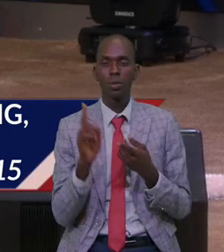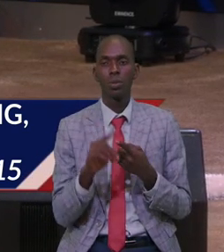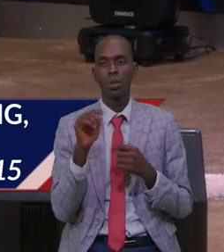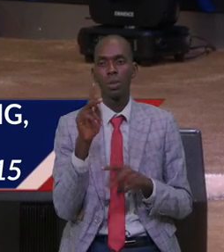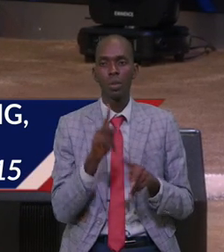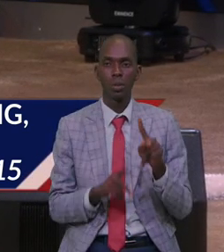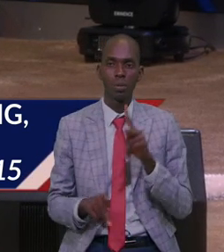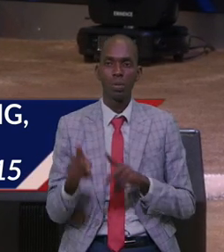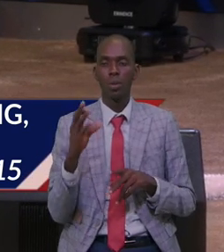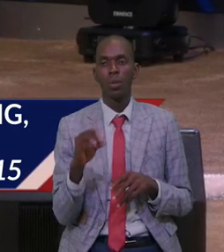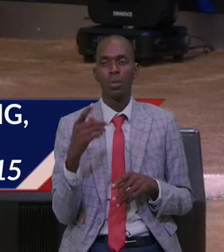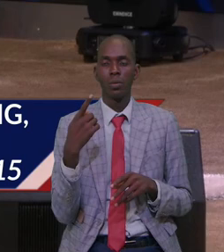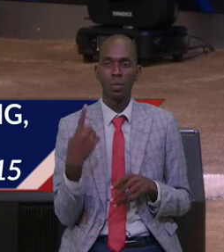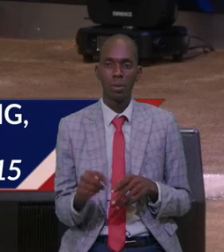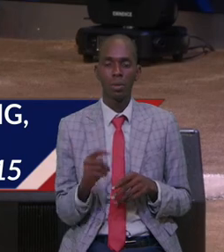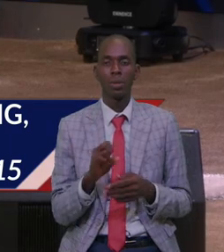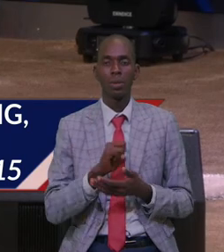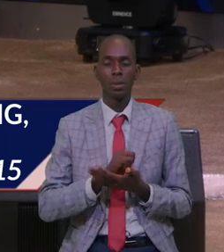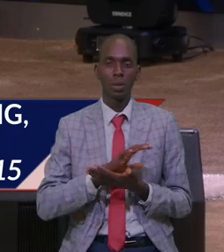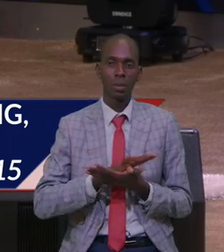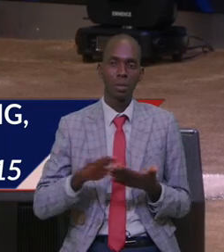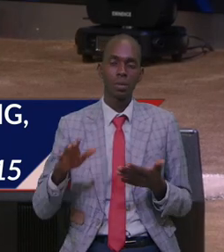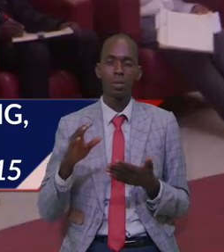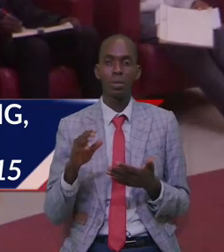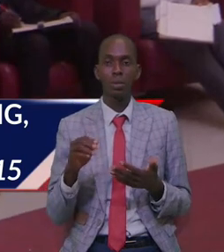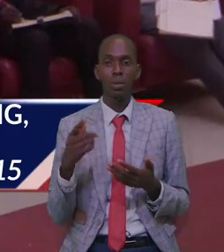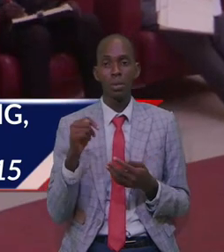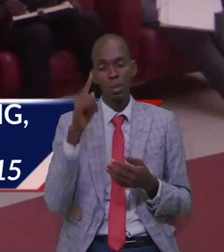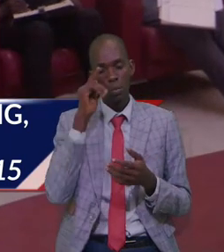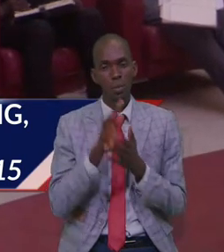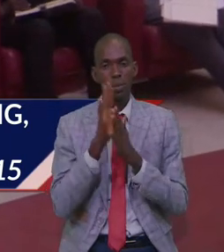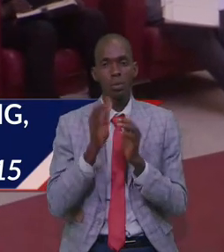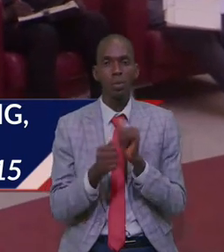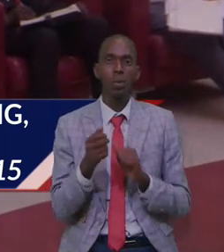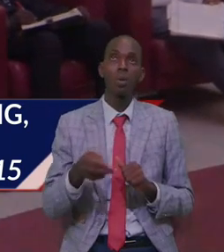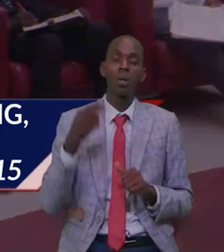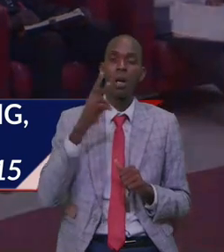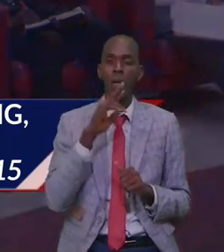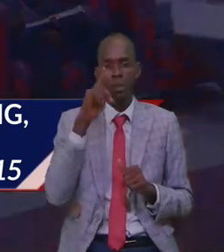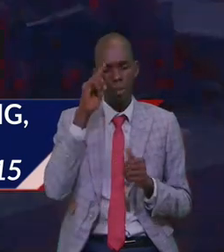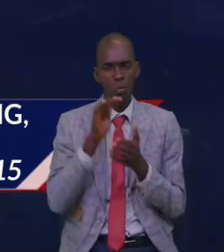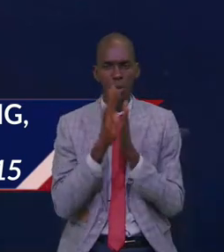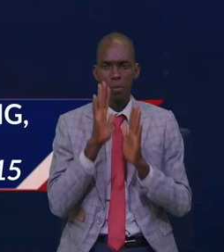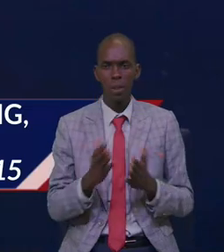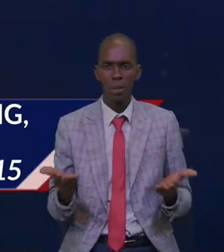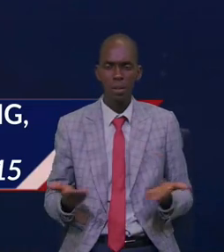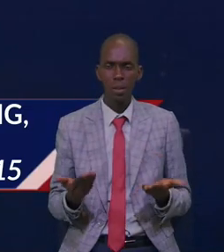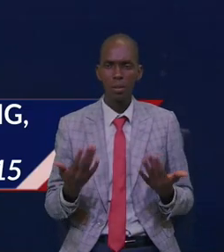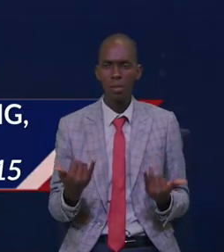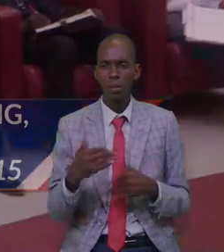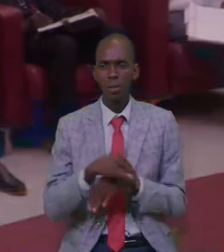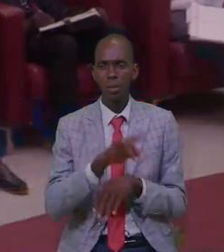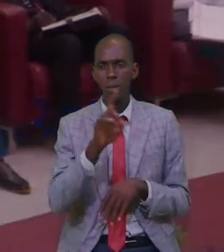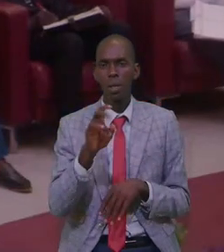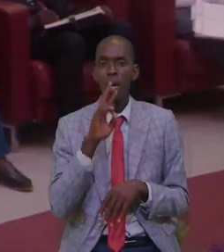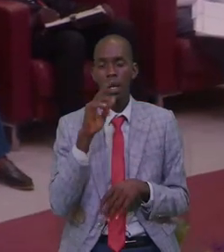people of the saints of the Most High. Are the saints here tonight? I said, are the saints here